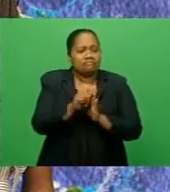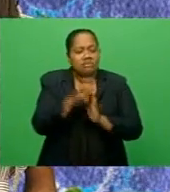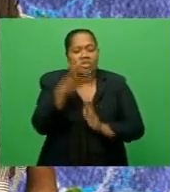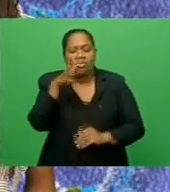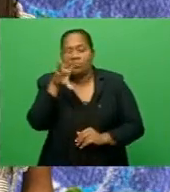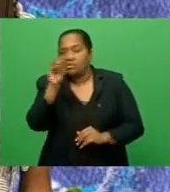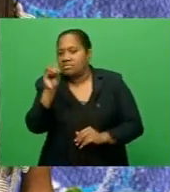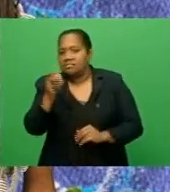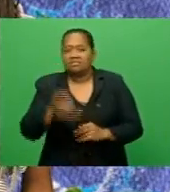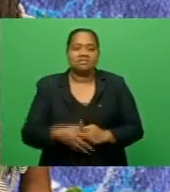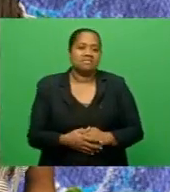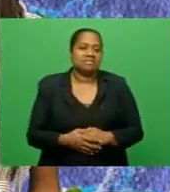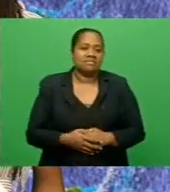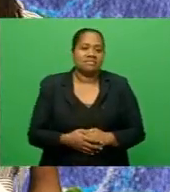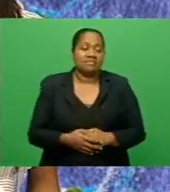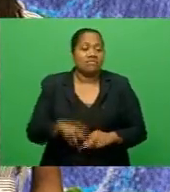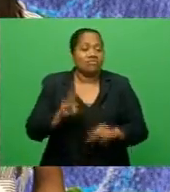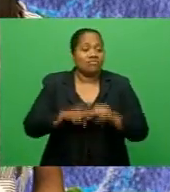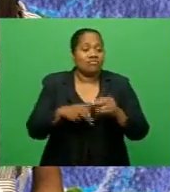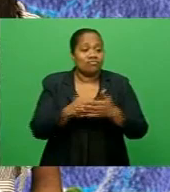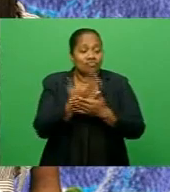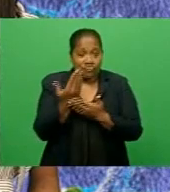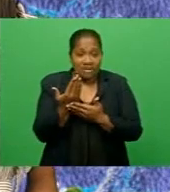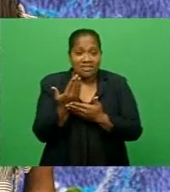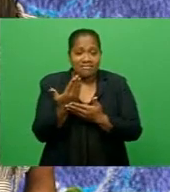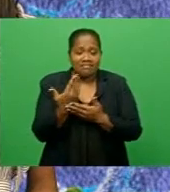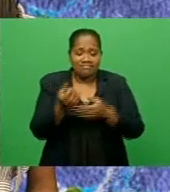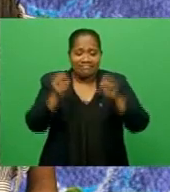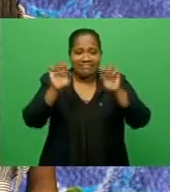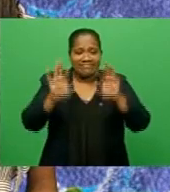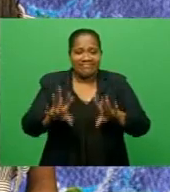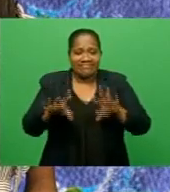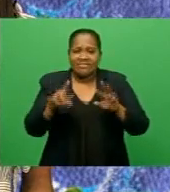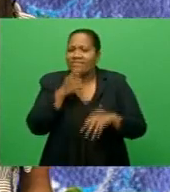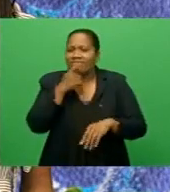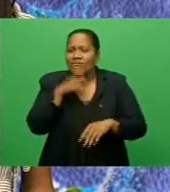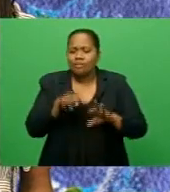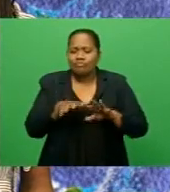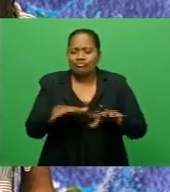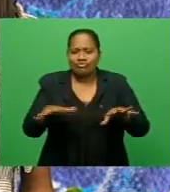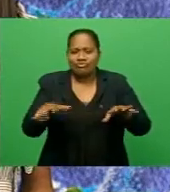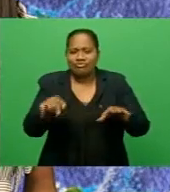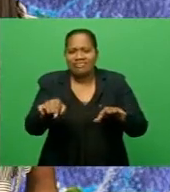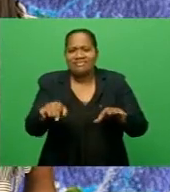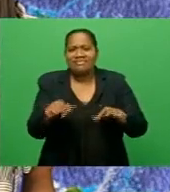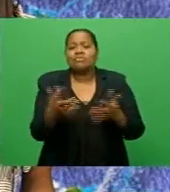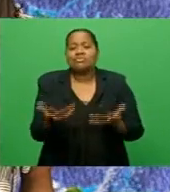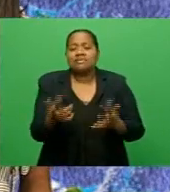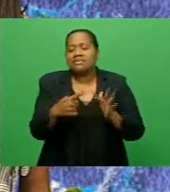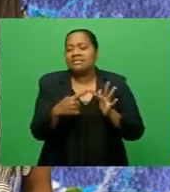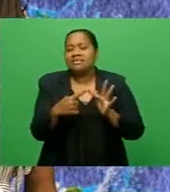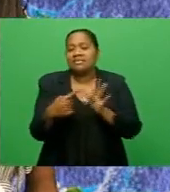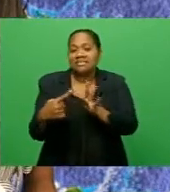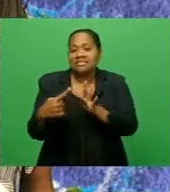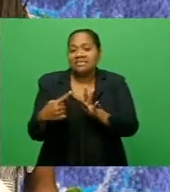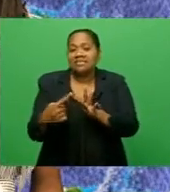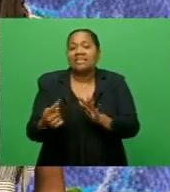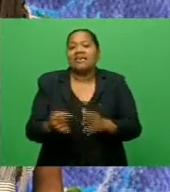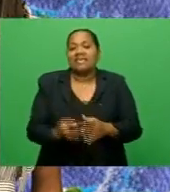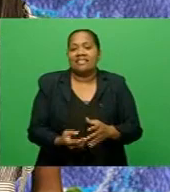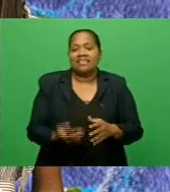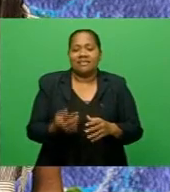30s. For Friday, occasional showers and few thunderstorms over the eastern parts and interior of the larger